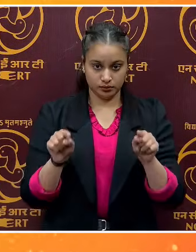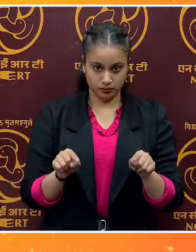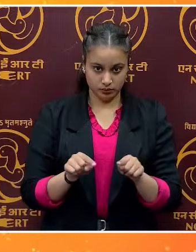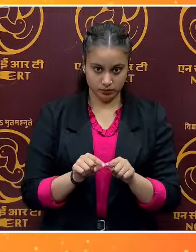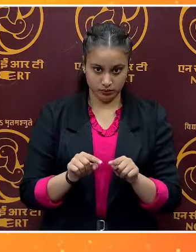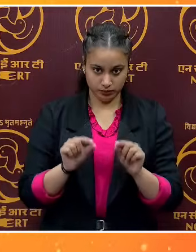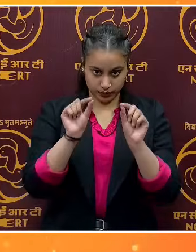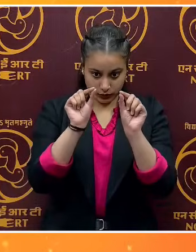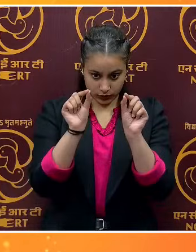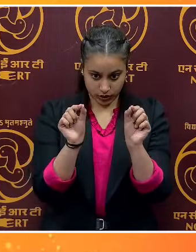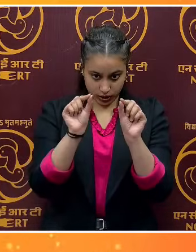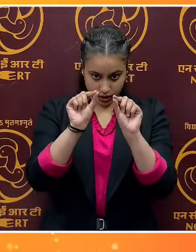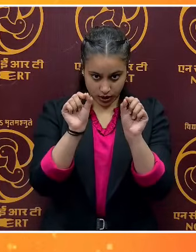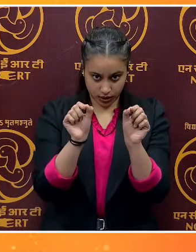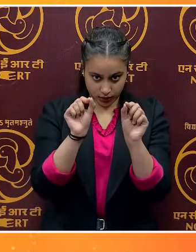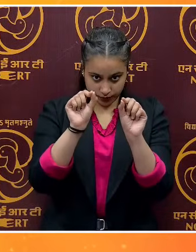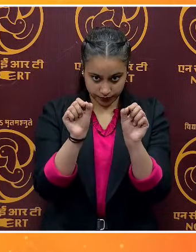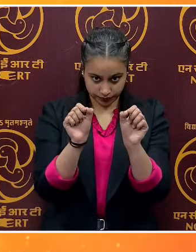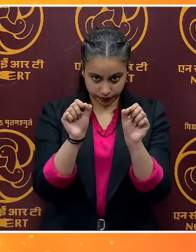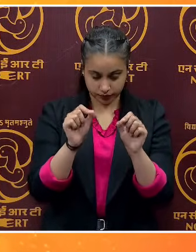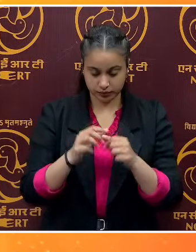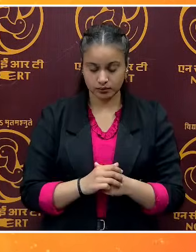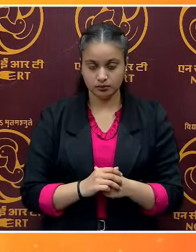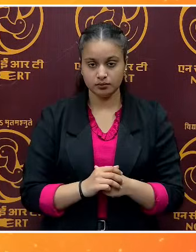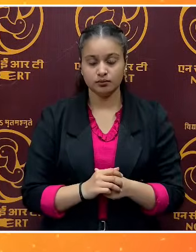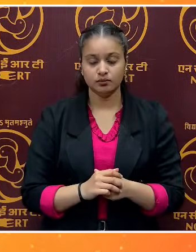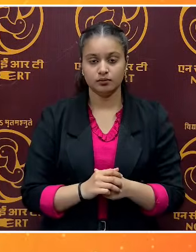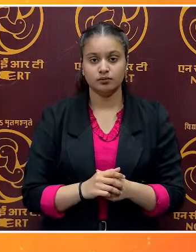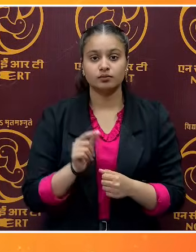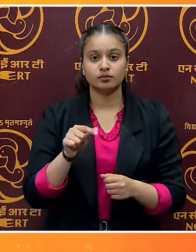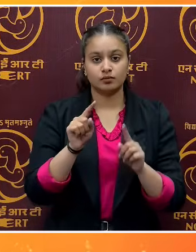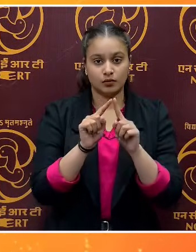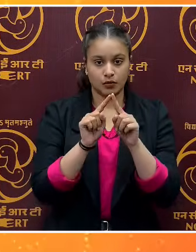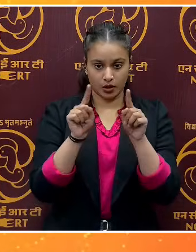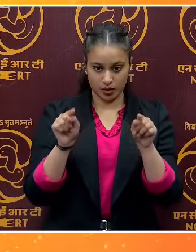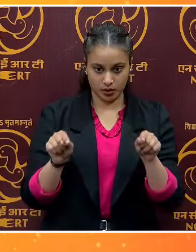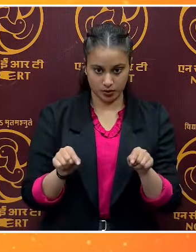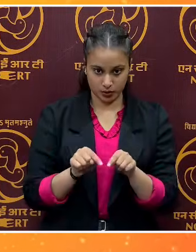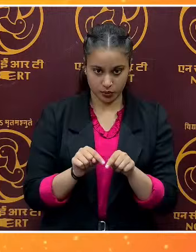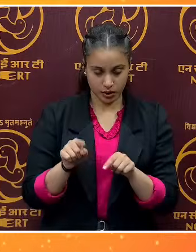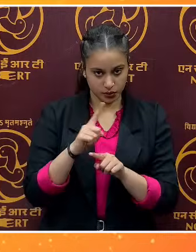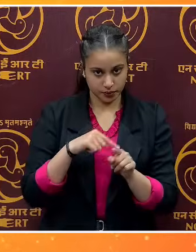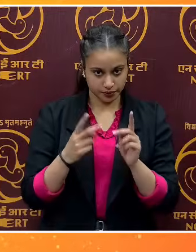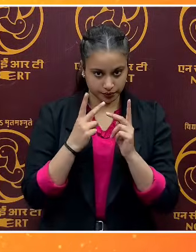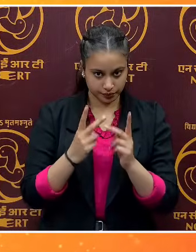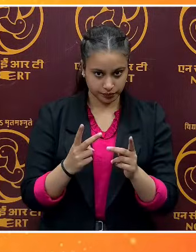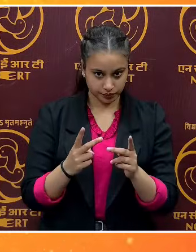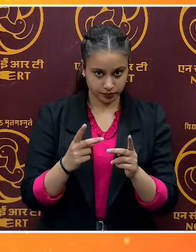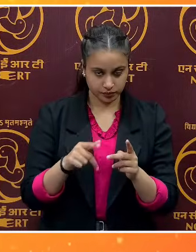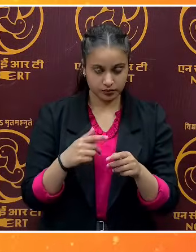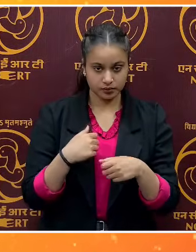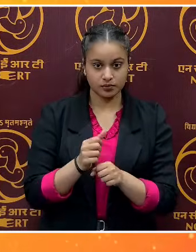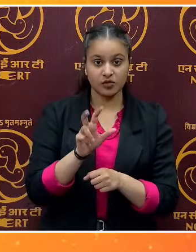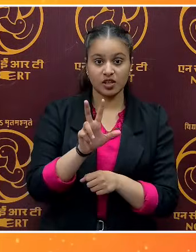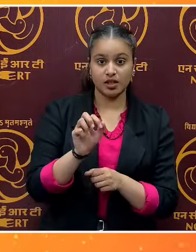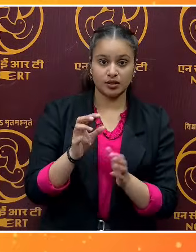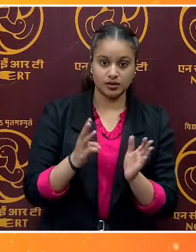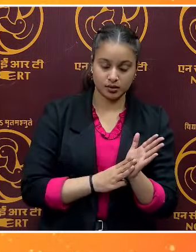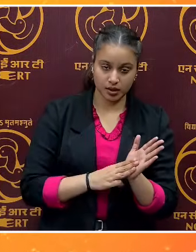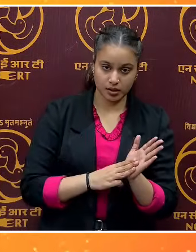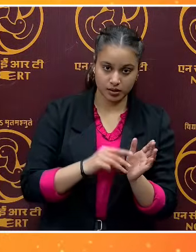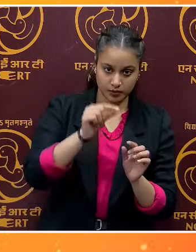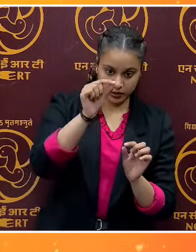curves, children. What I have done is, I have taken a square. Can you see? I have taken of 8 centimeters. This is